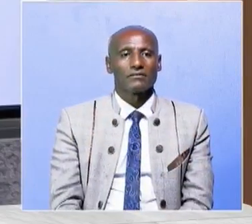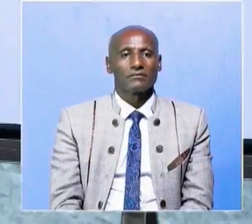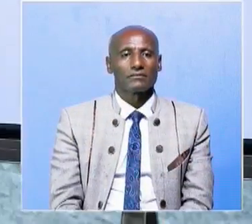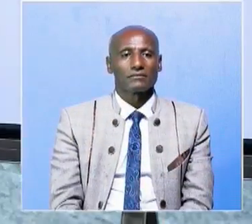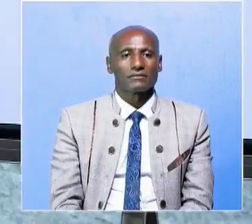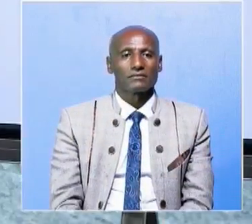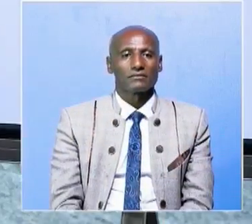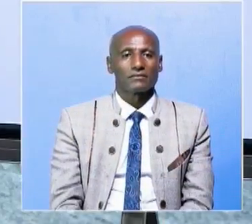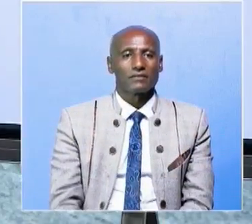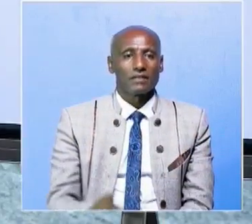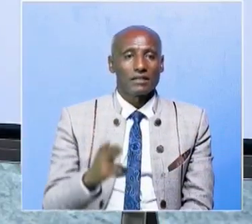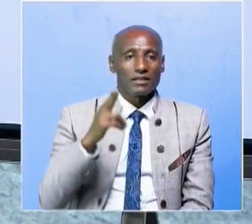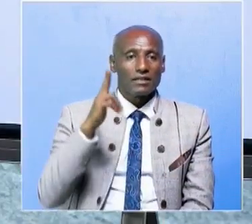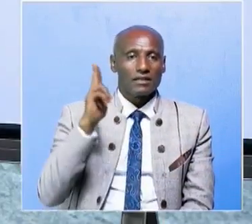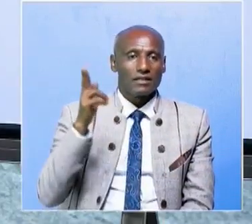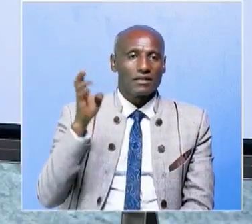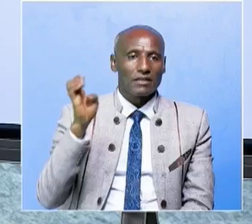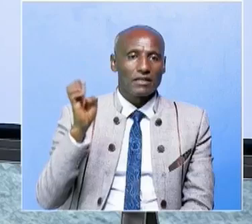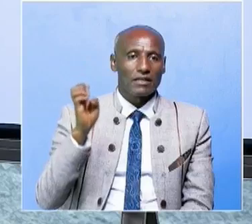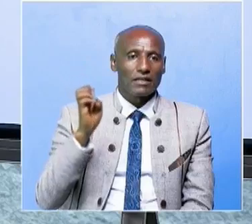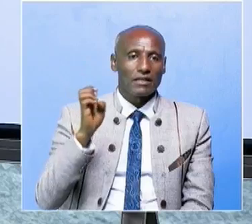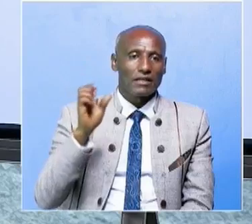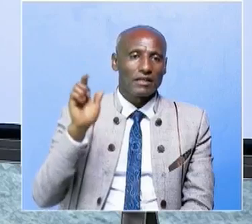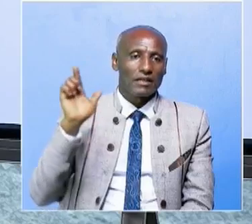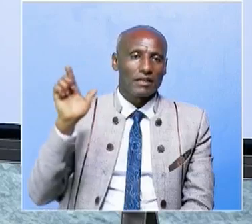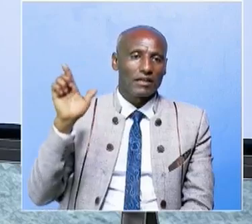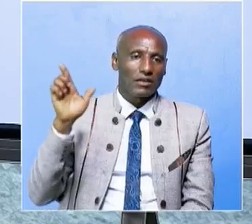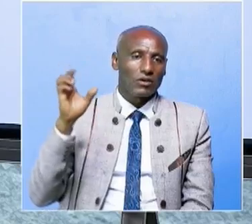their conversation by greeting.